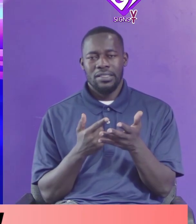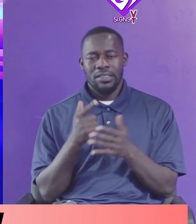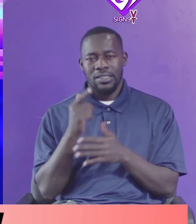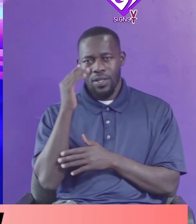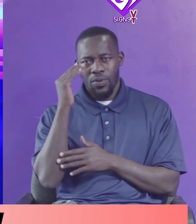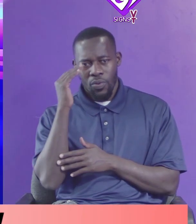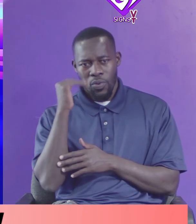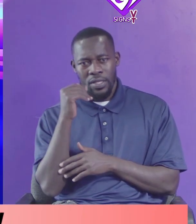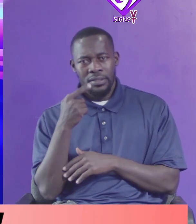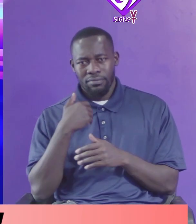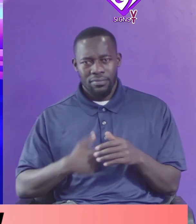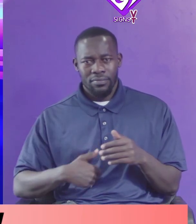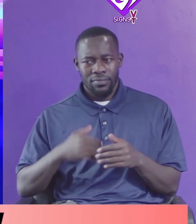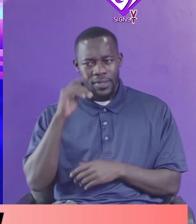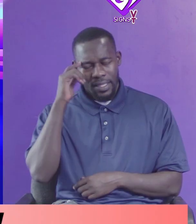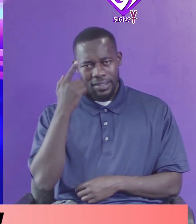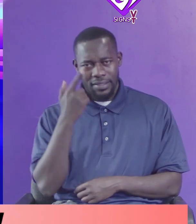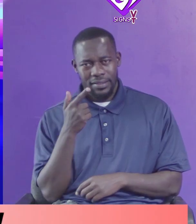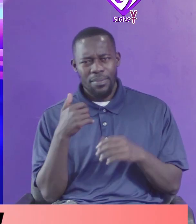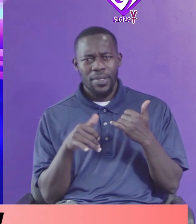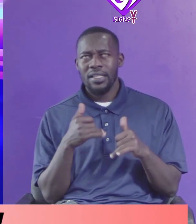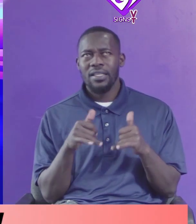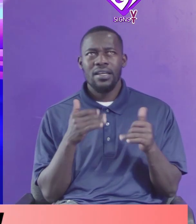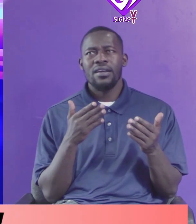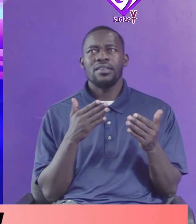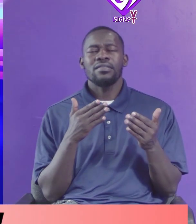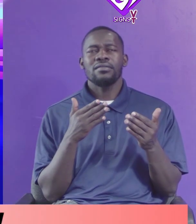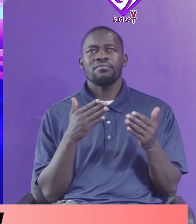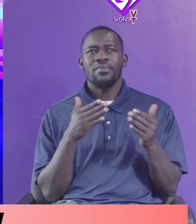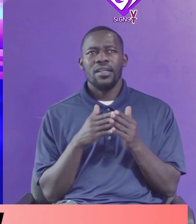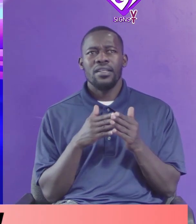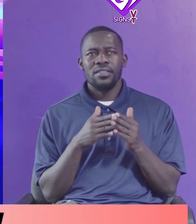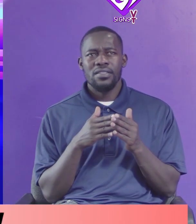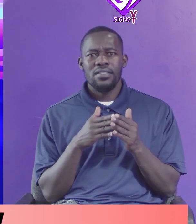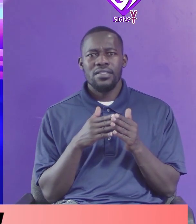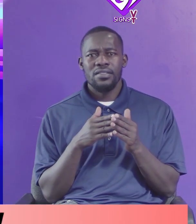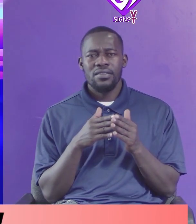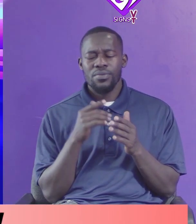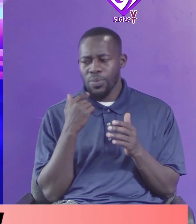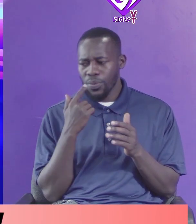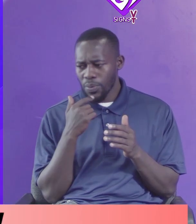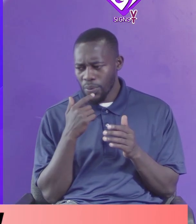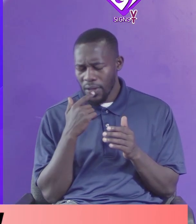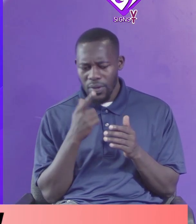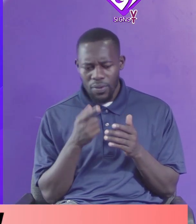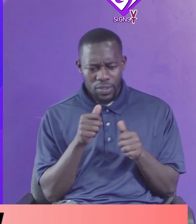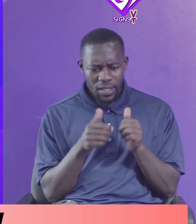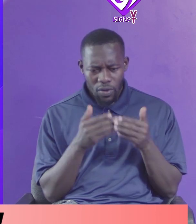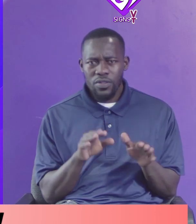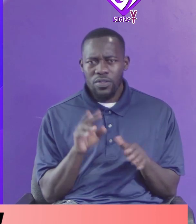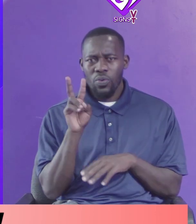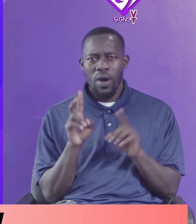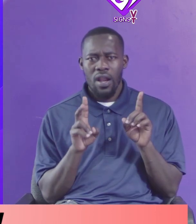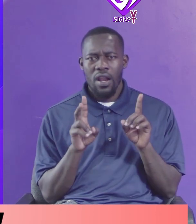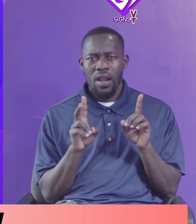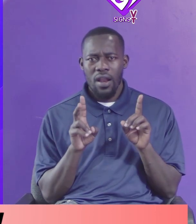that I think they played against on Marseille against Marseille. Yeah, they lost. I think they lost 2-1. Yes.